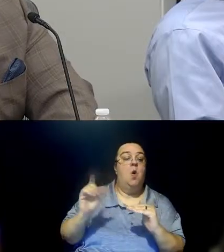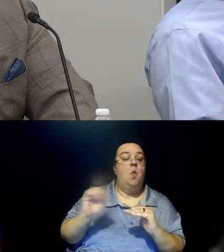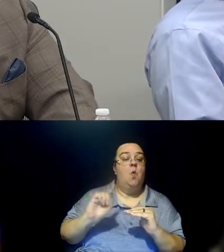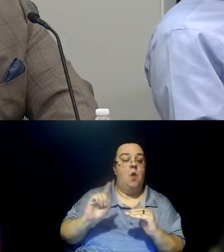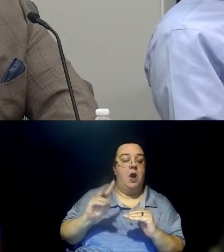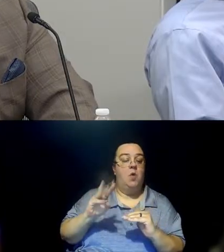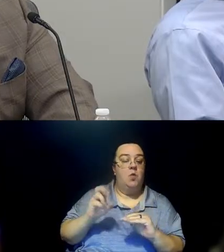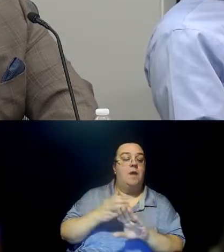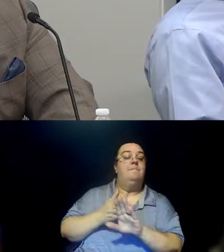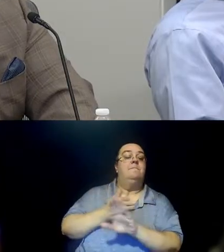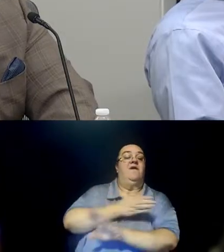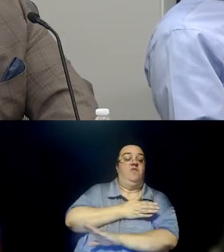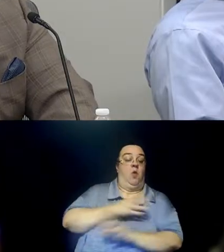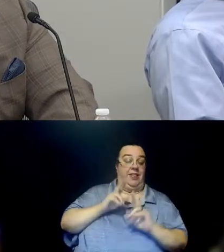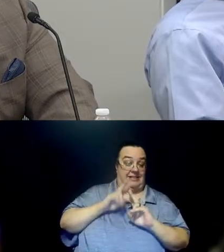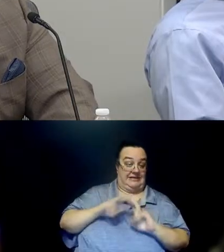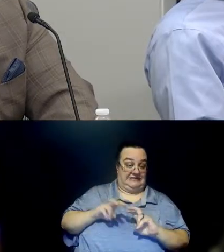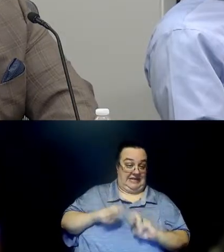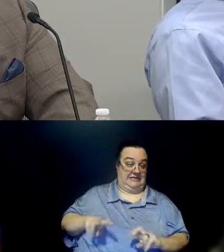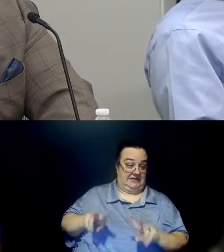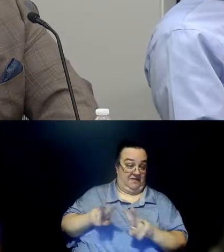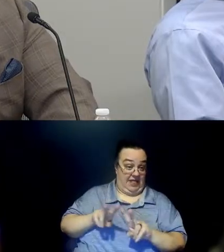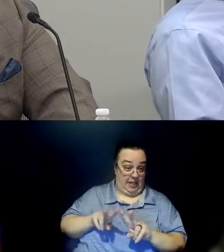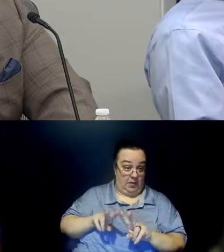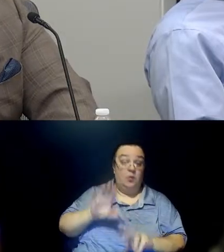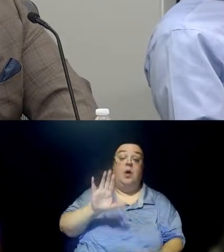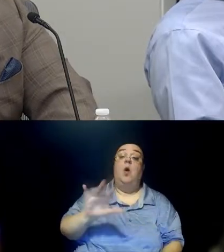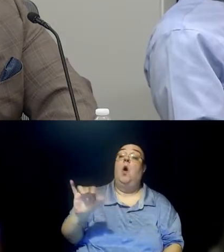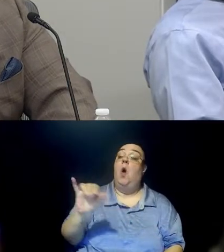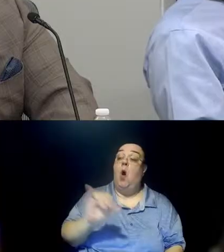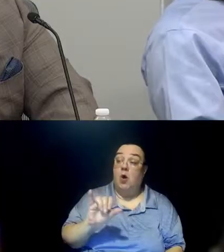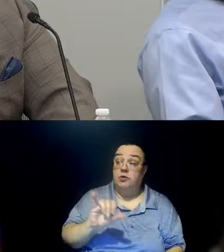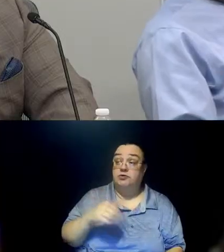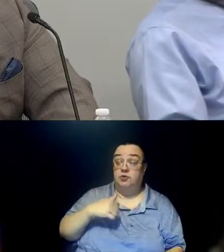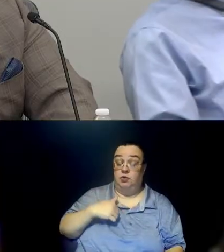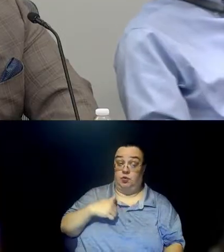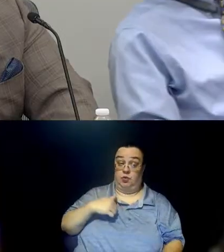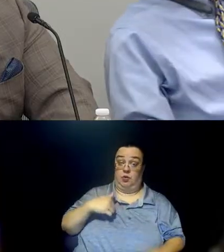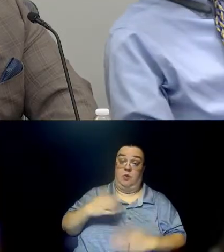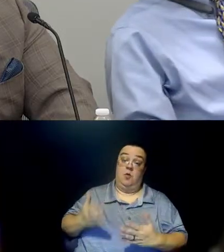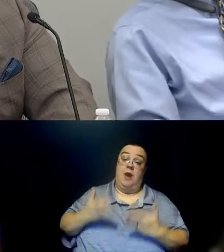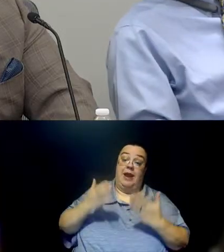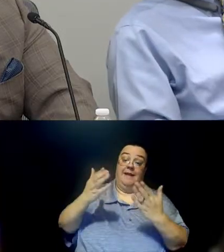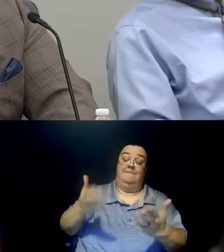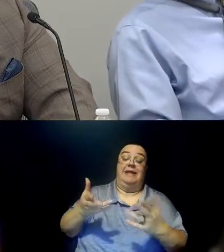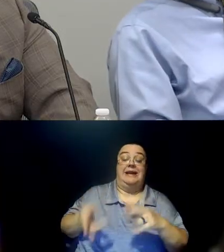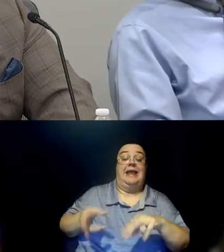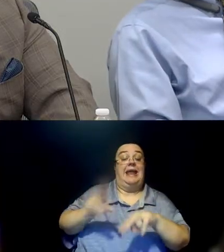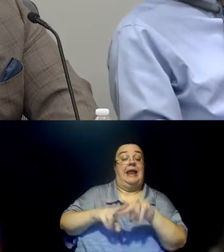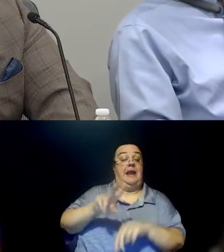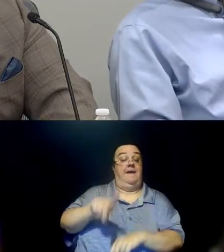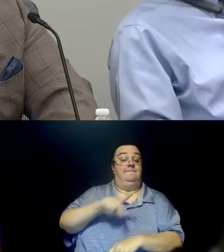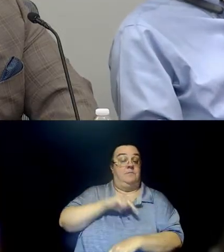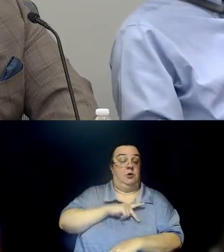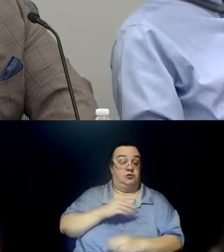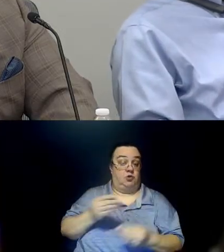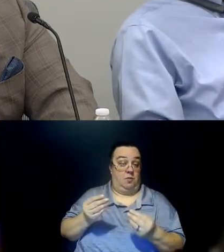value. All right? Also, I'm recommending an increase in personal property